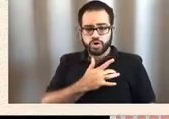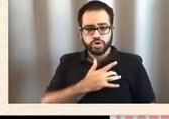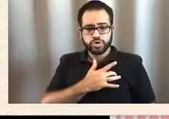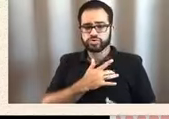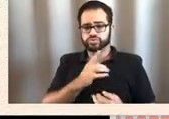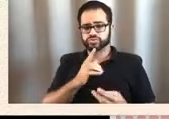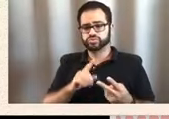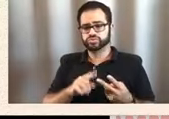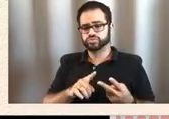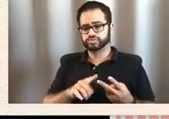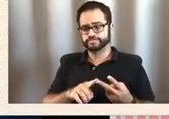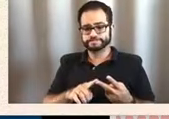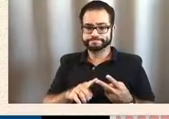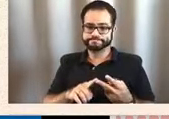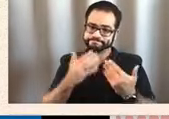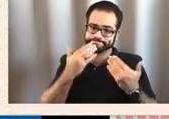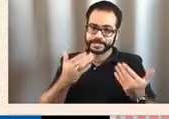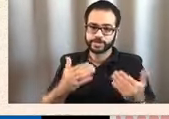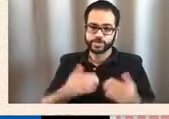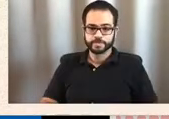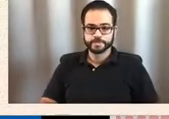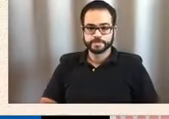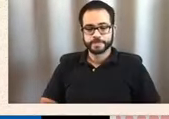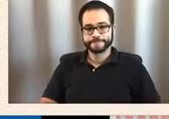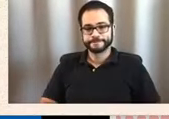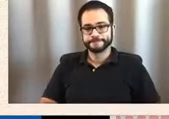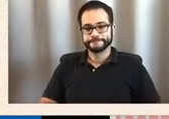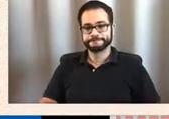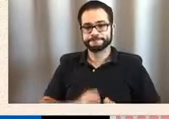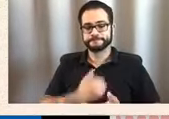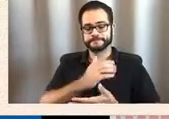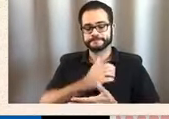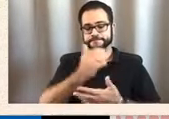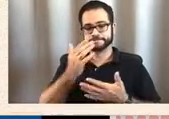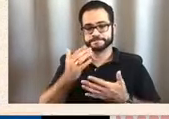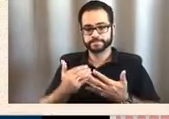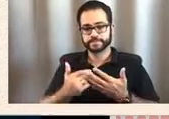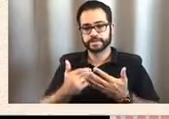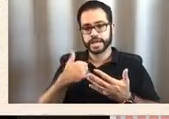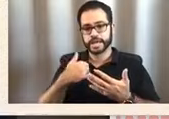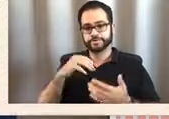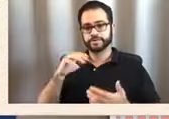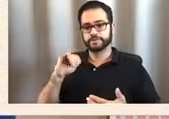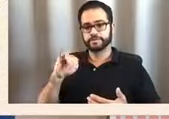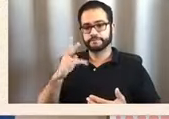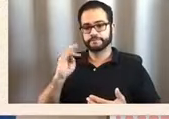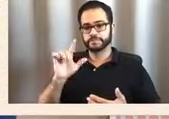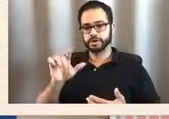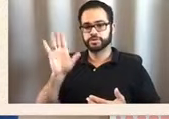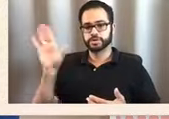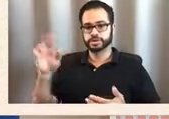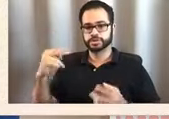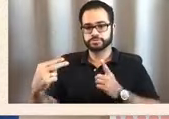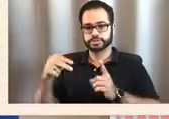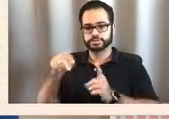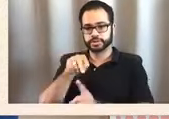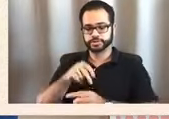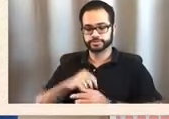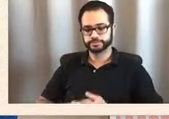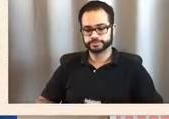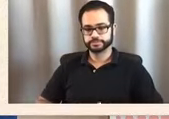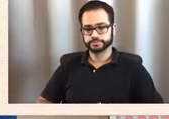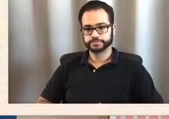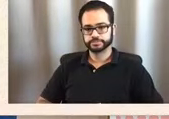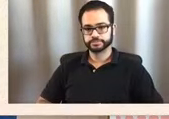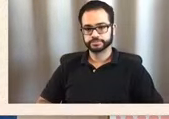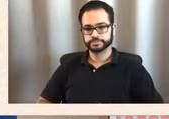Thank you. Next, we have Michael's perspective. Hi, I'm Mike Bonner. I'm new